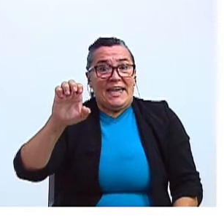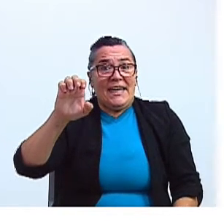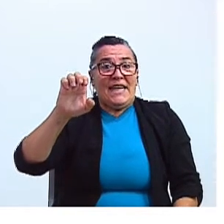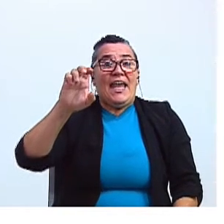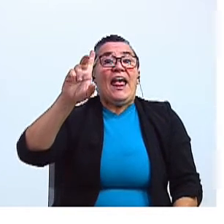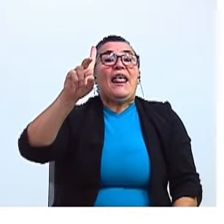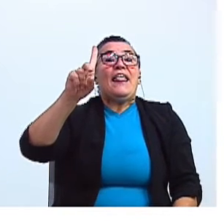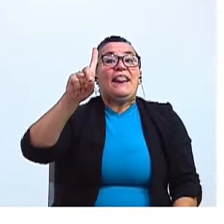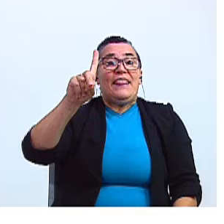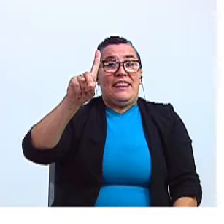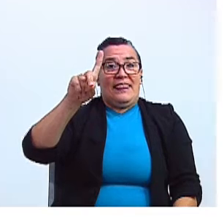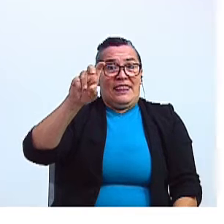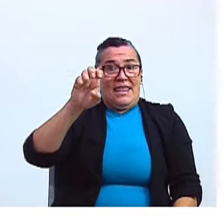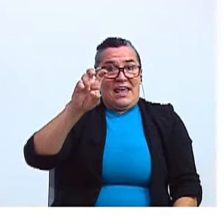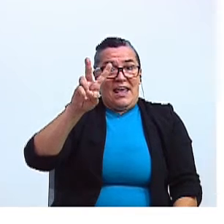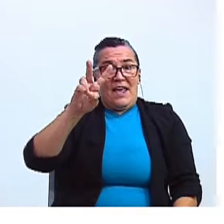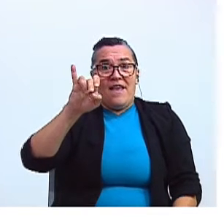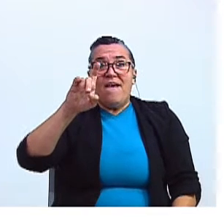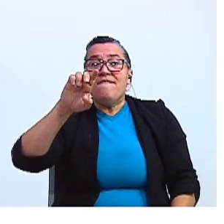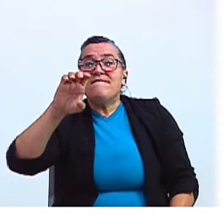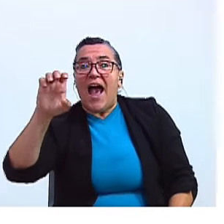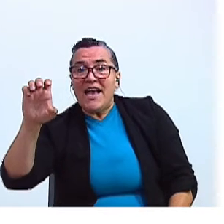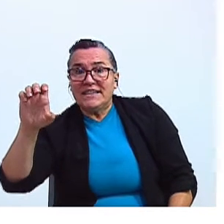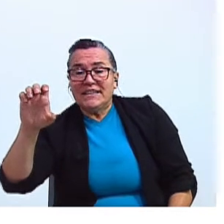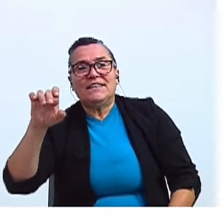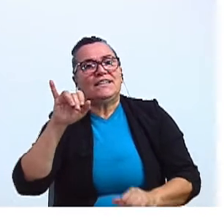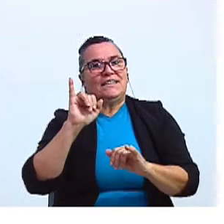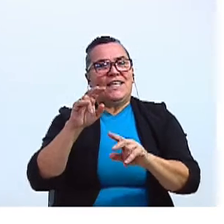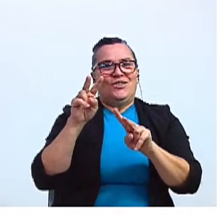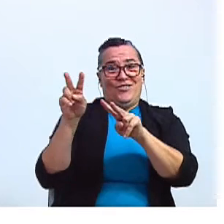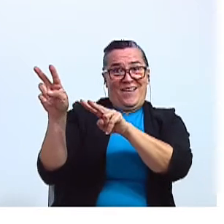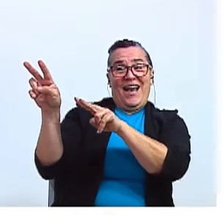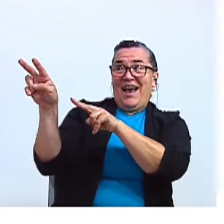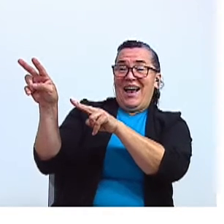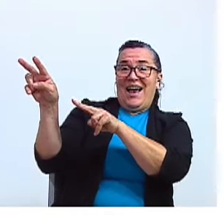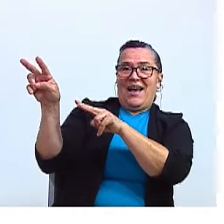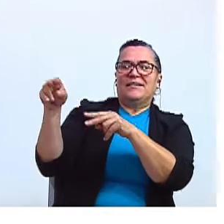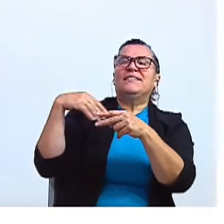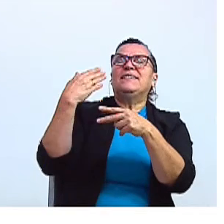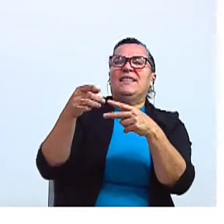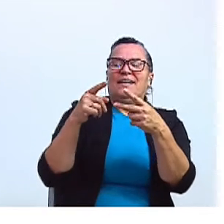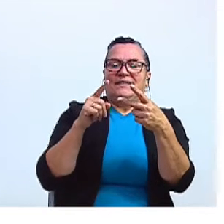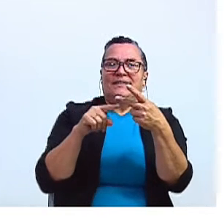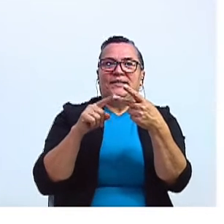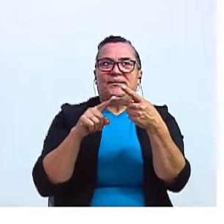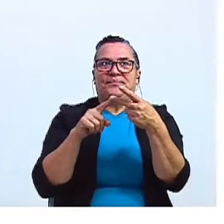D-E-V-I-C-E. Repeat. Device. Very good. Next one.